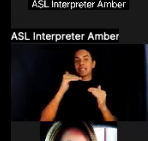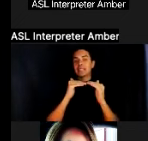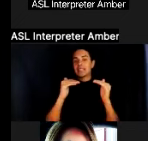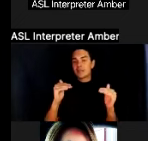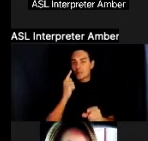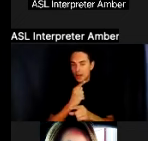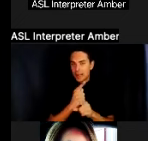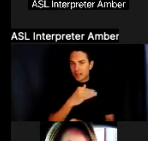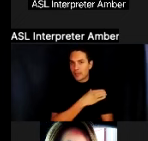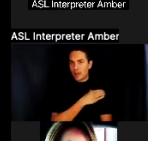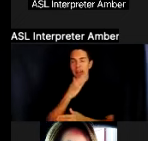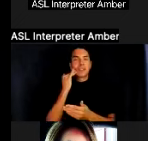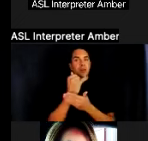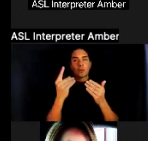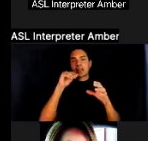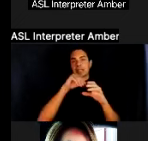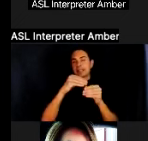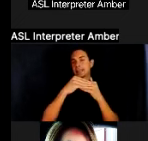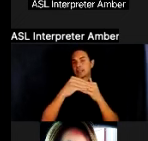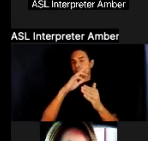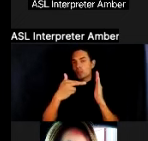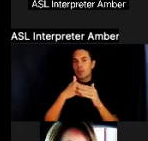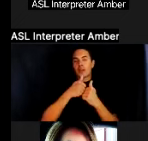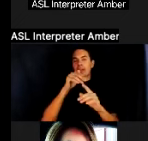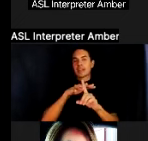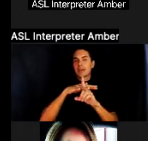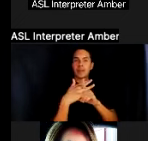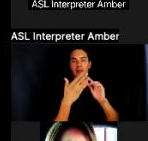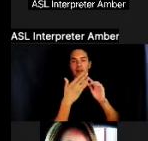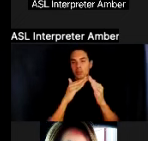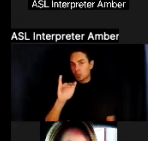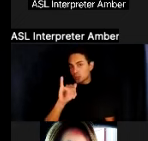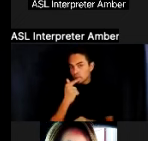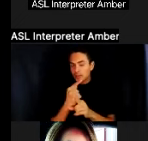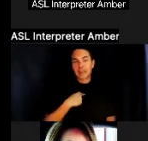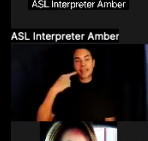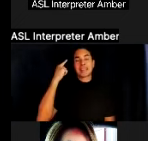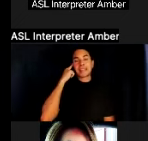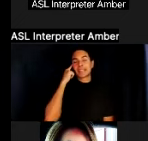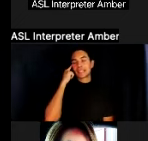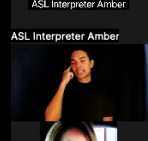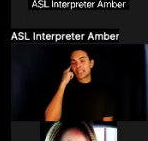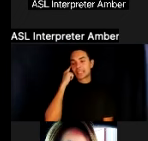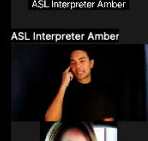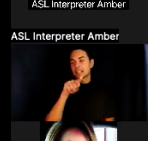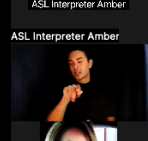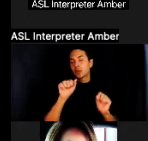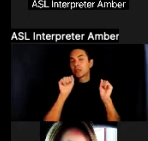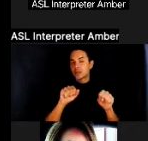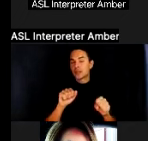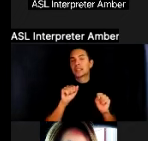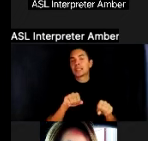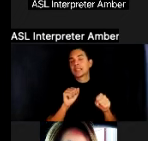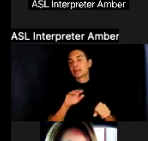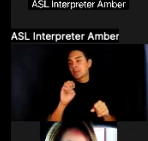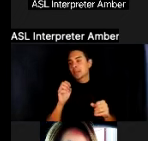do if that's somebody in a leadership role, and how does that impact the community too? So I think there could definitely be a